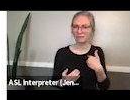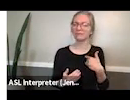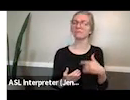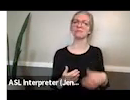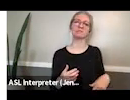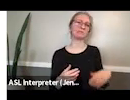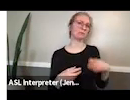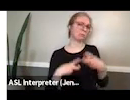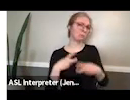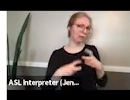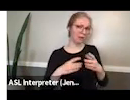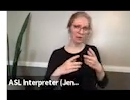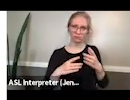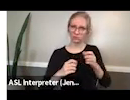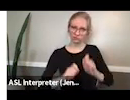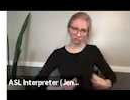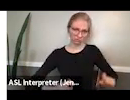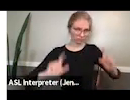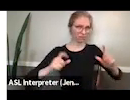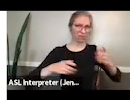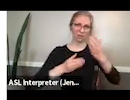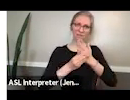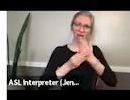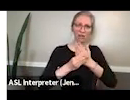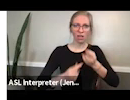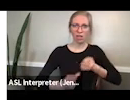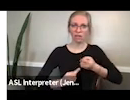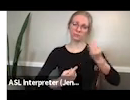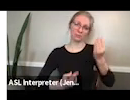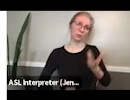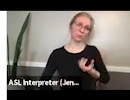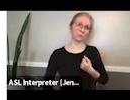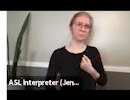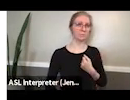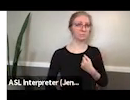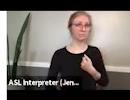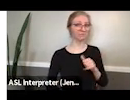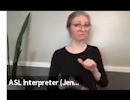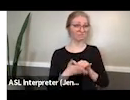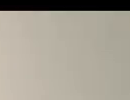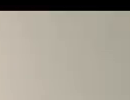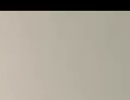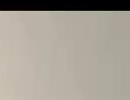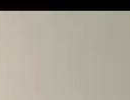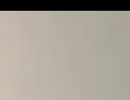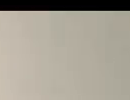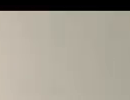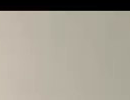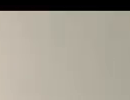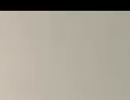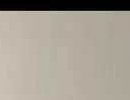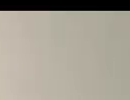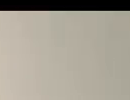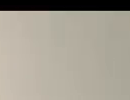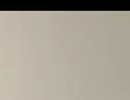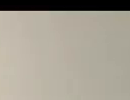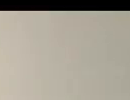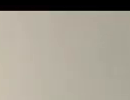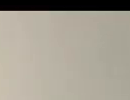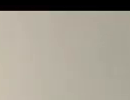the files. I think that's everything I have. I'm going to turn this over to you,